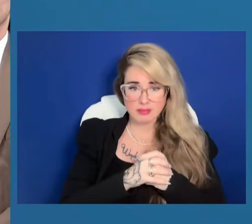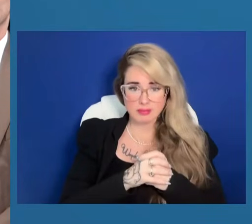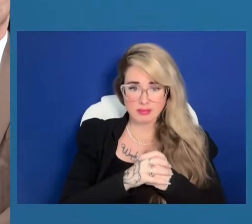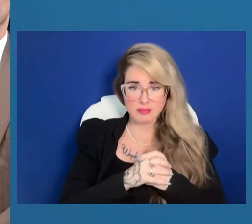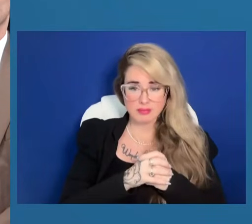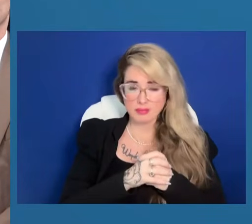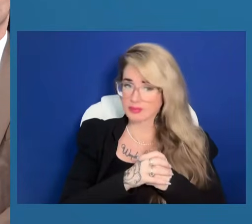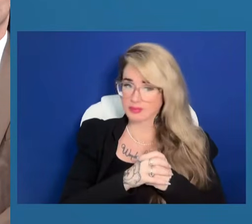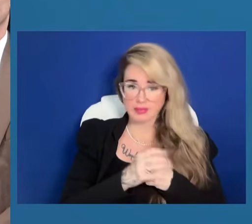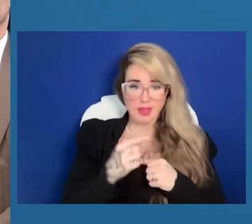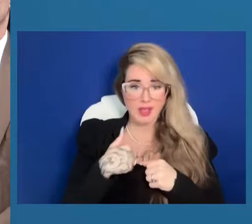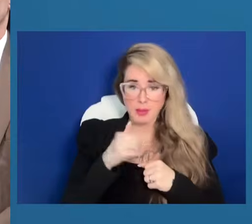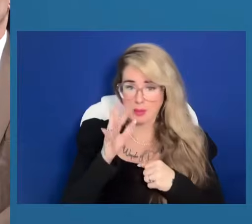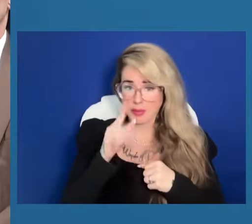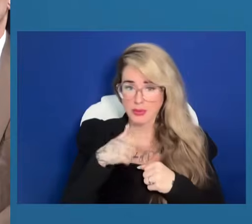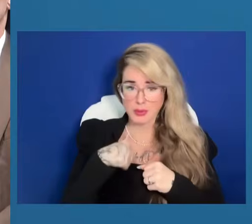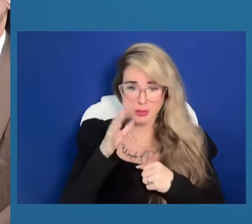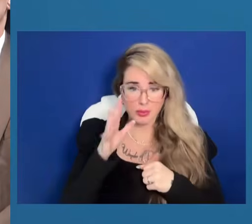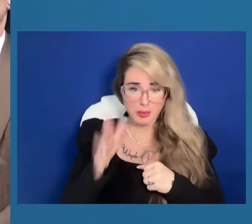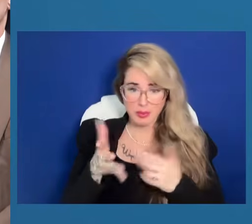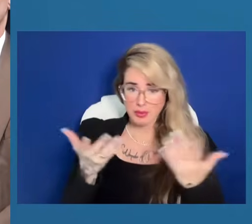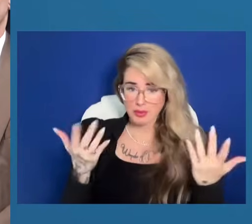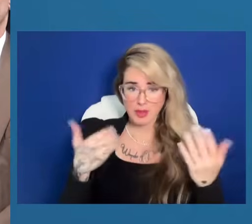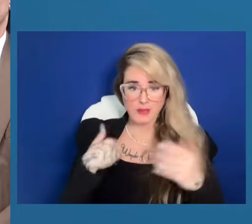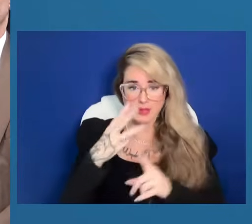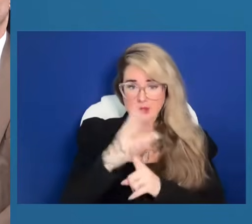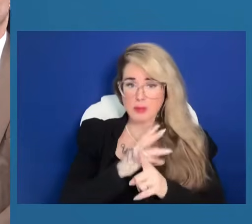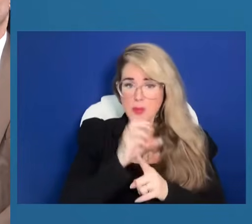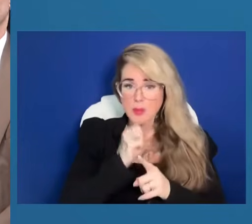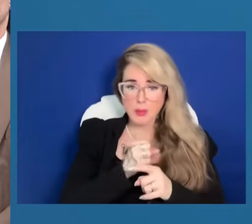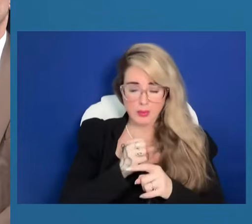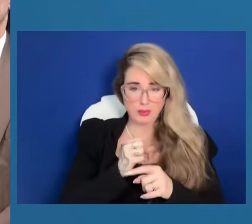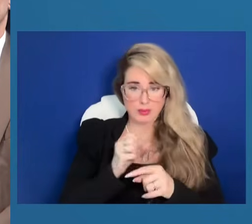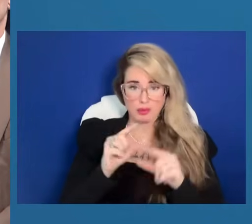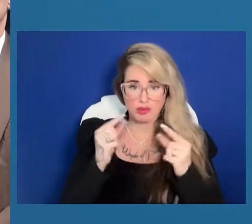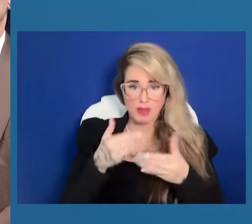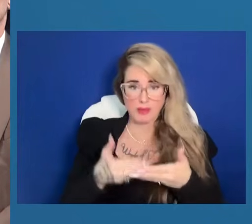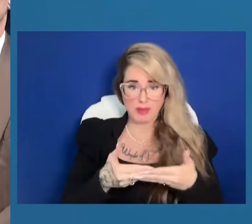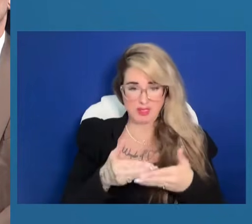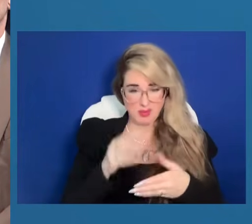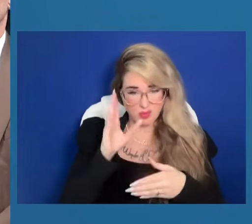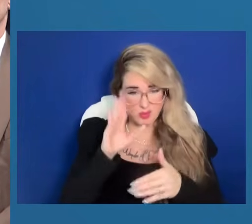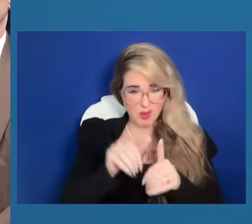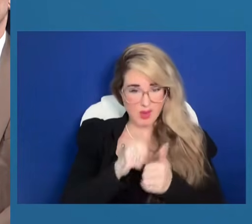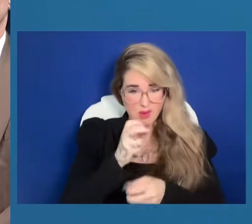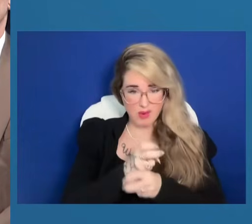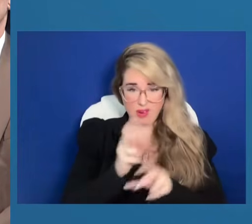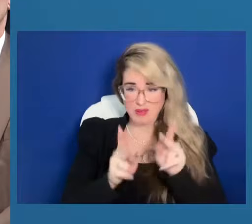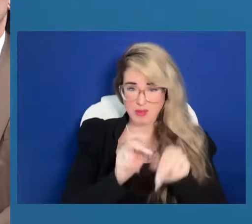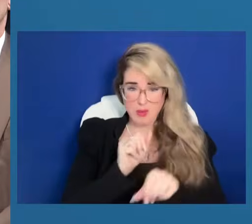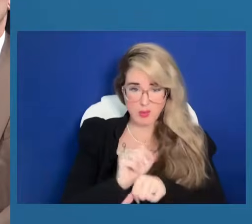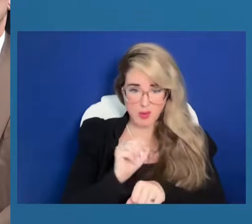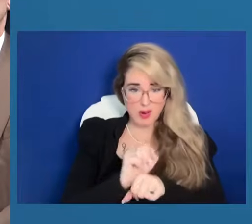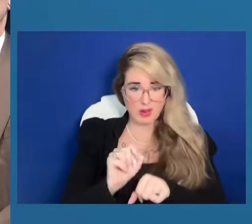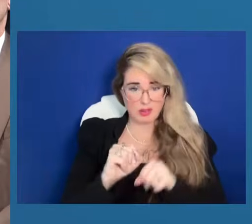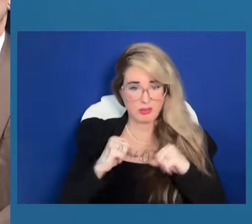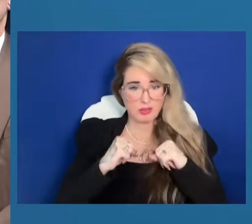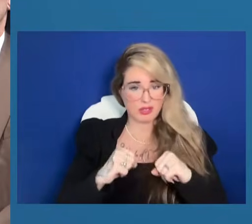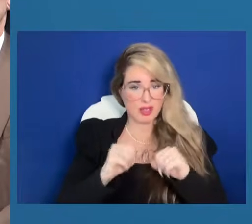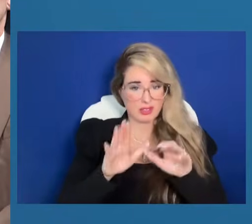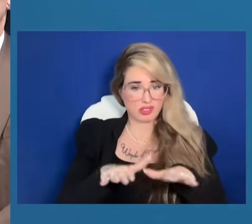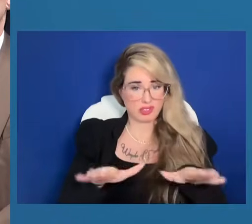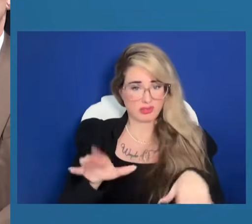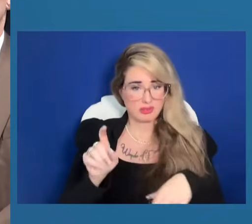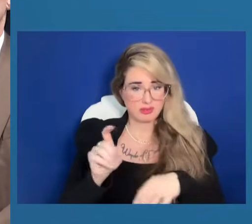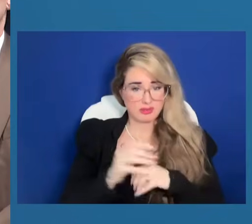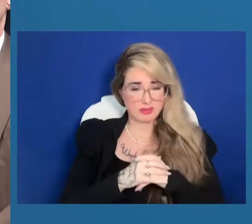I'm a mom, I'm a grandma, I got a six-month-old grandbaby. You know how hard people work to save and protect their children?